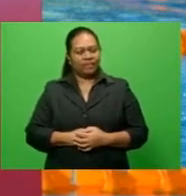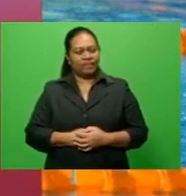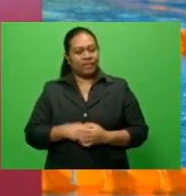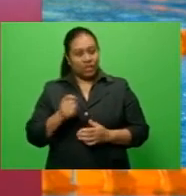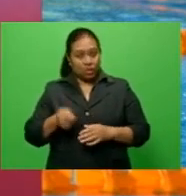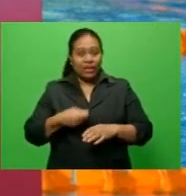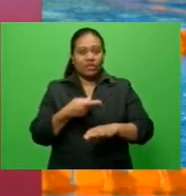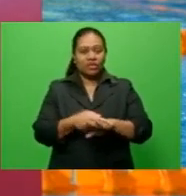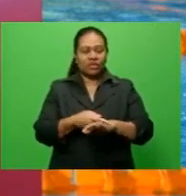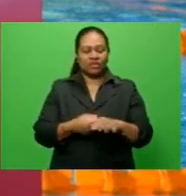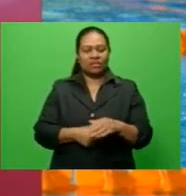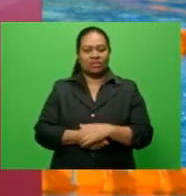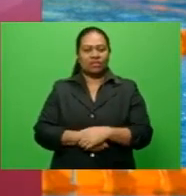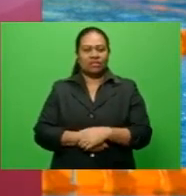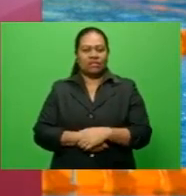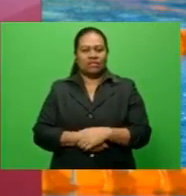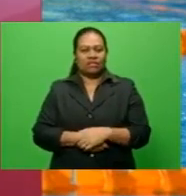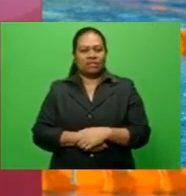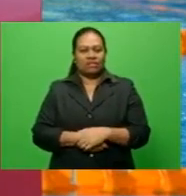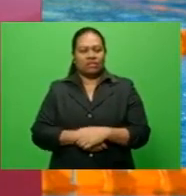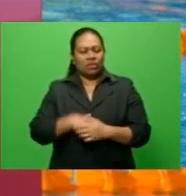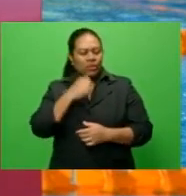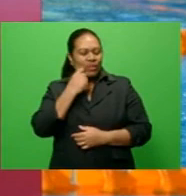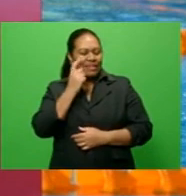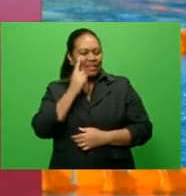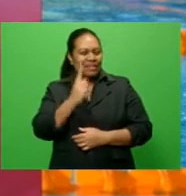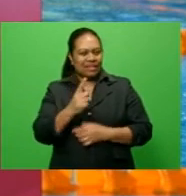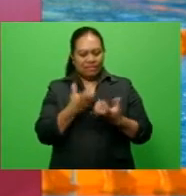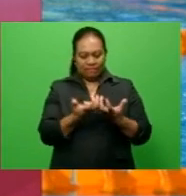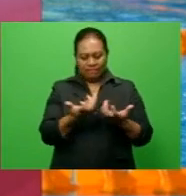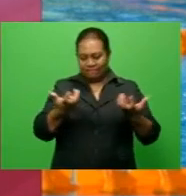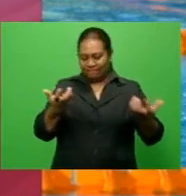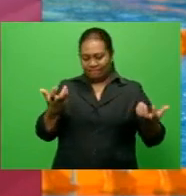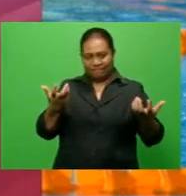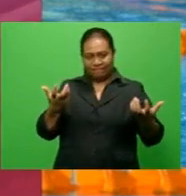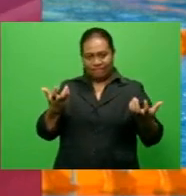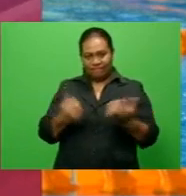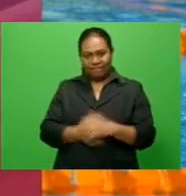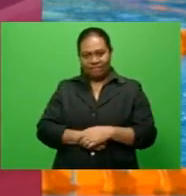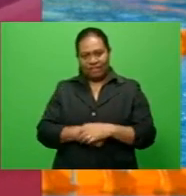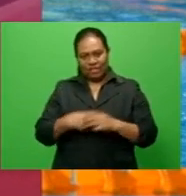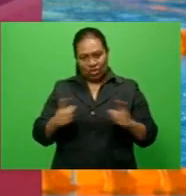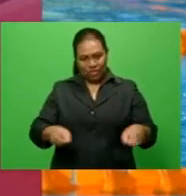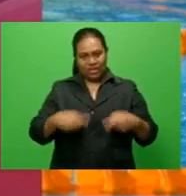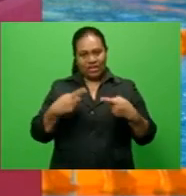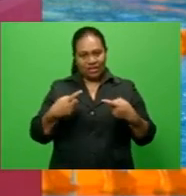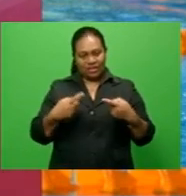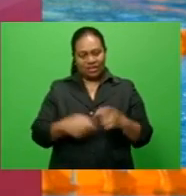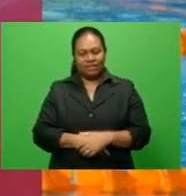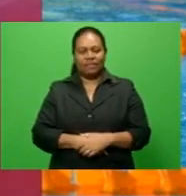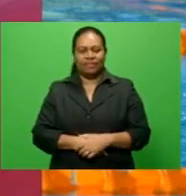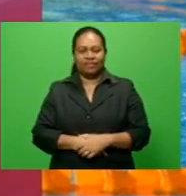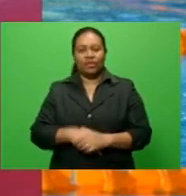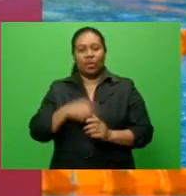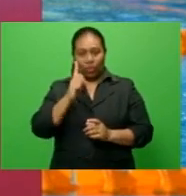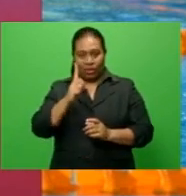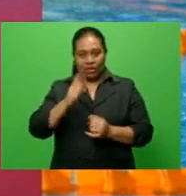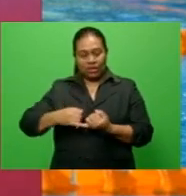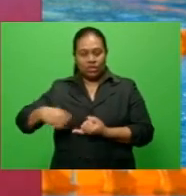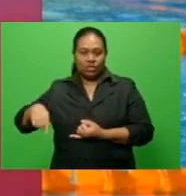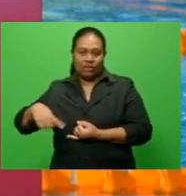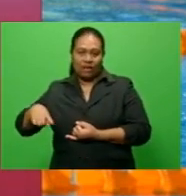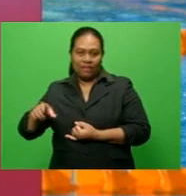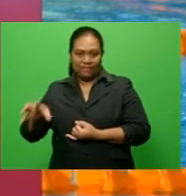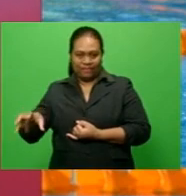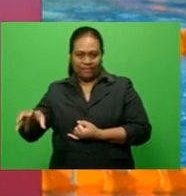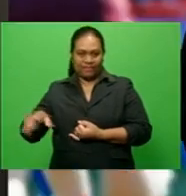week, we see what we've done is we're splitting the competition, where we have one in Suva and